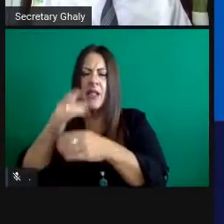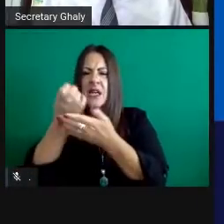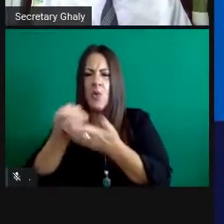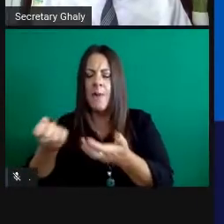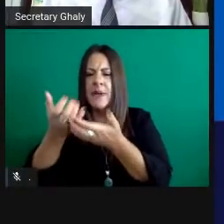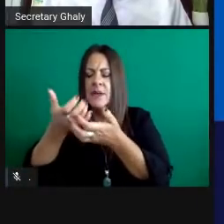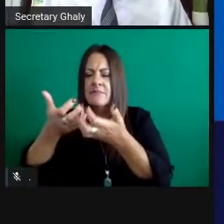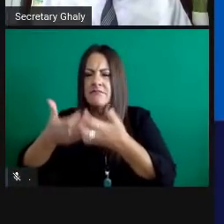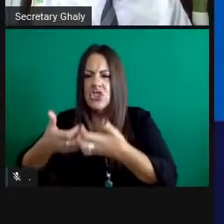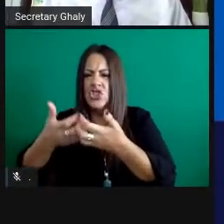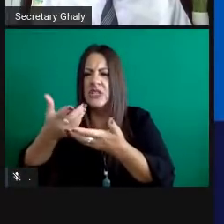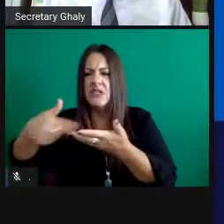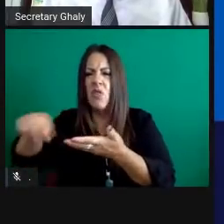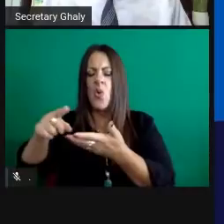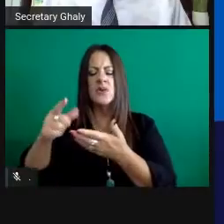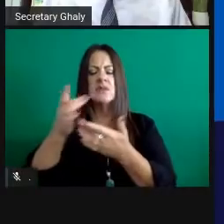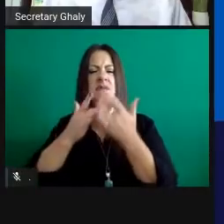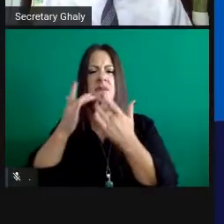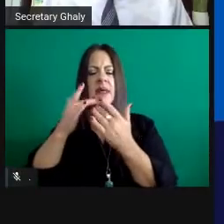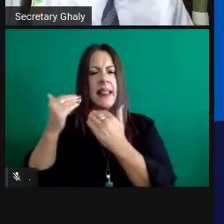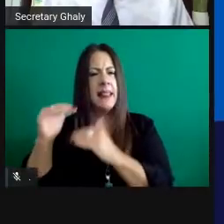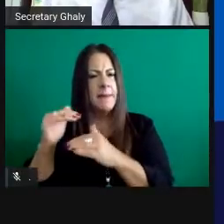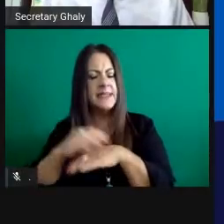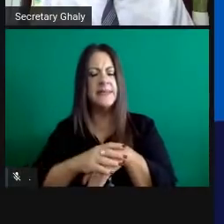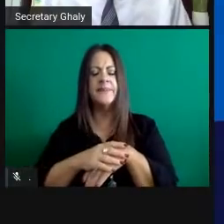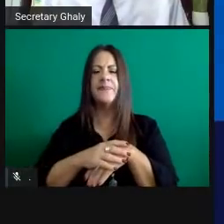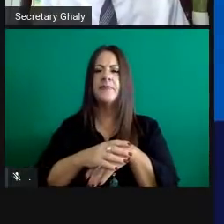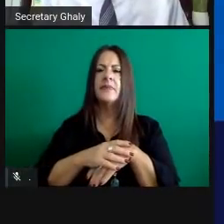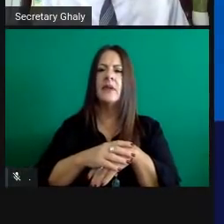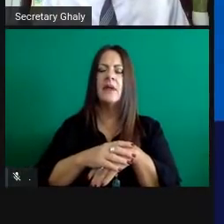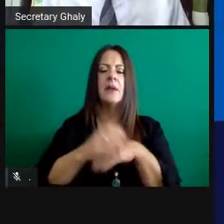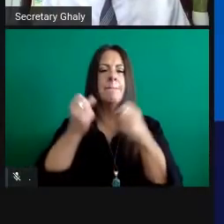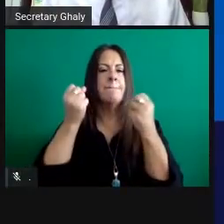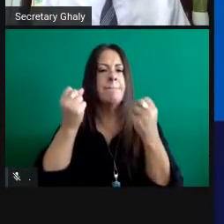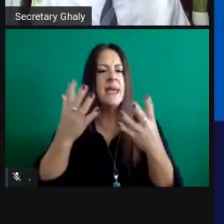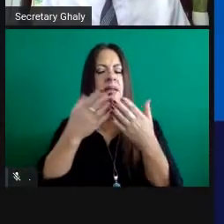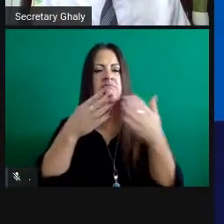general hospital wards, where we have significant